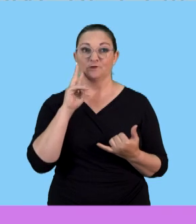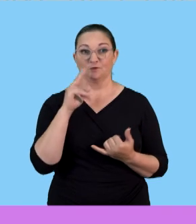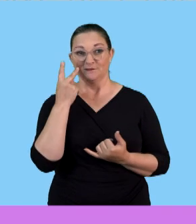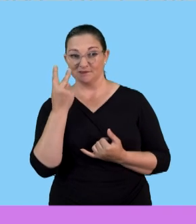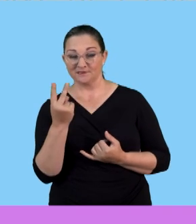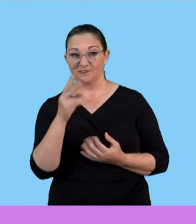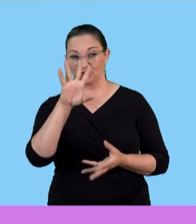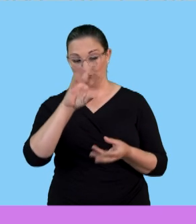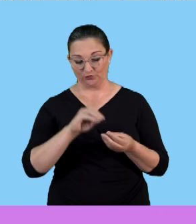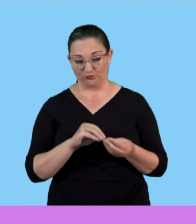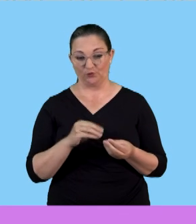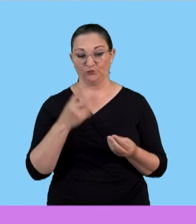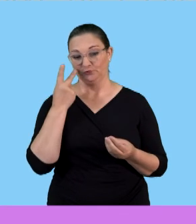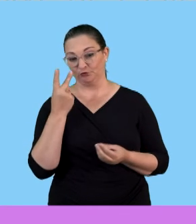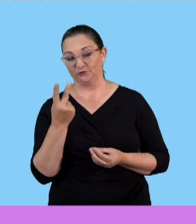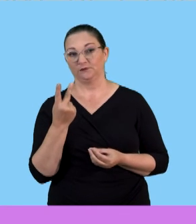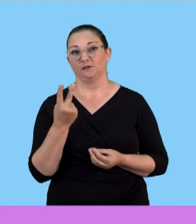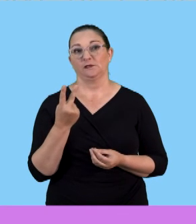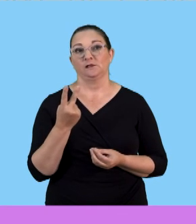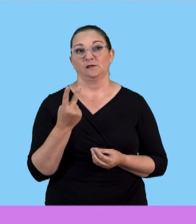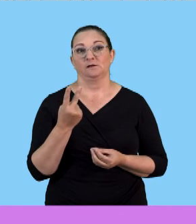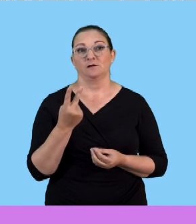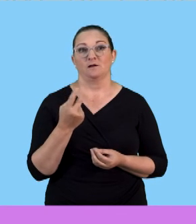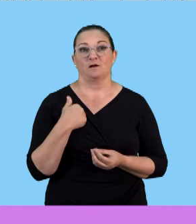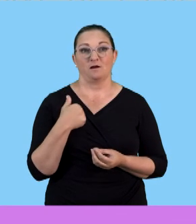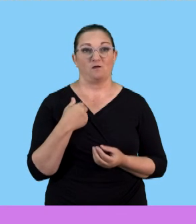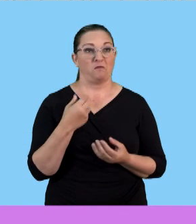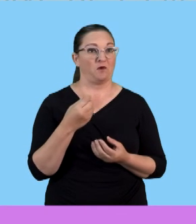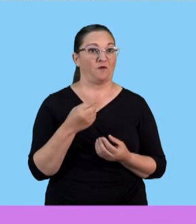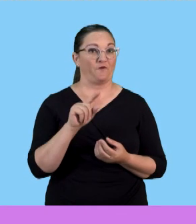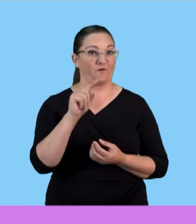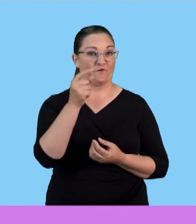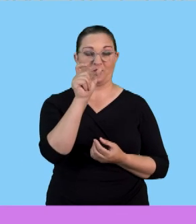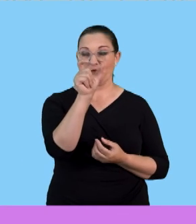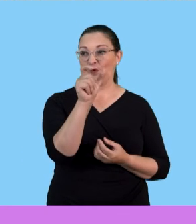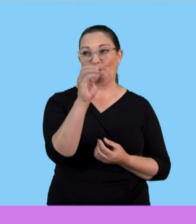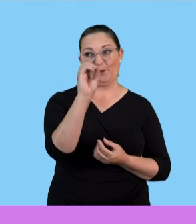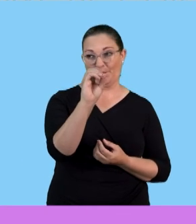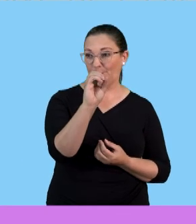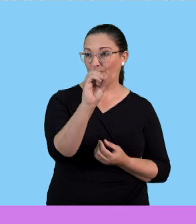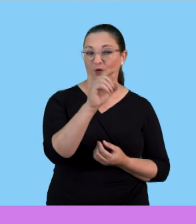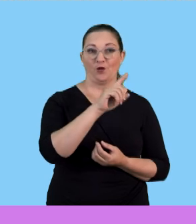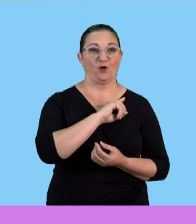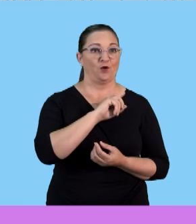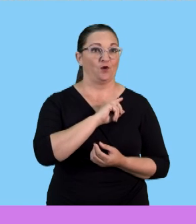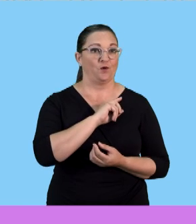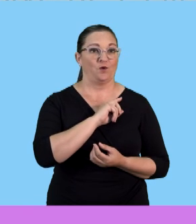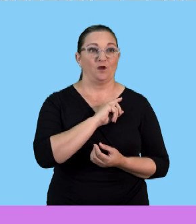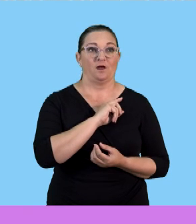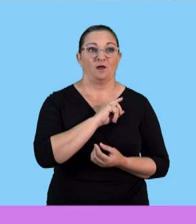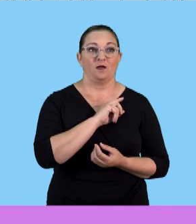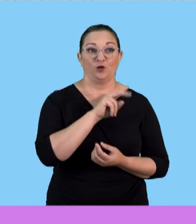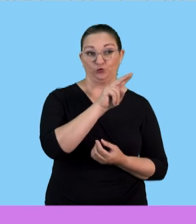work out my total per block. So now here I'm only having 0 rand. So if I